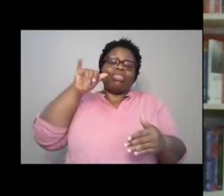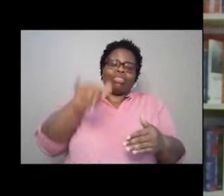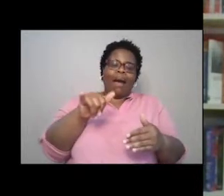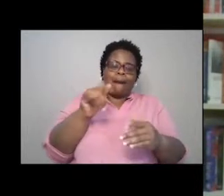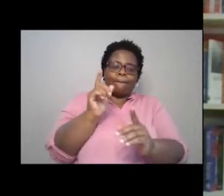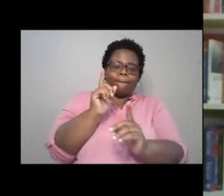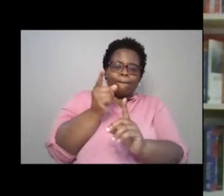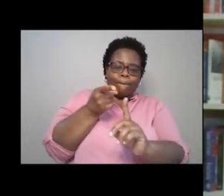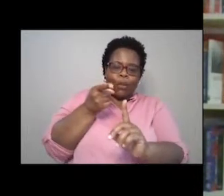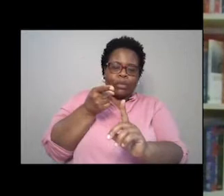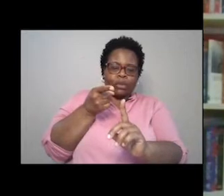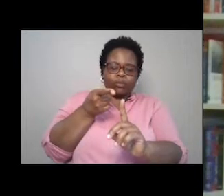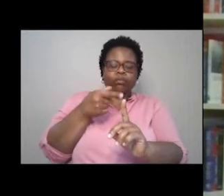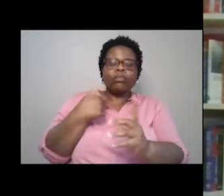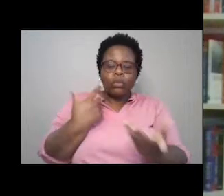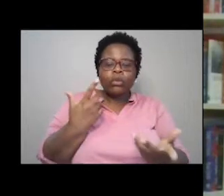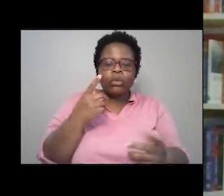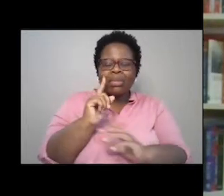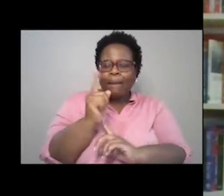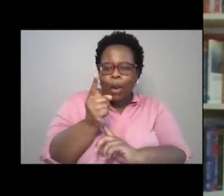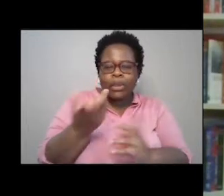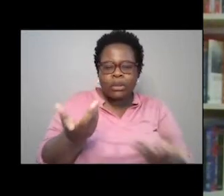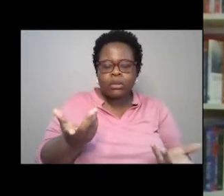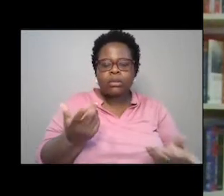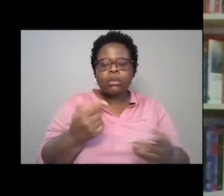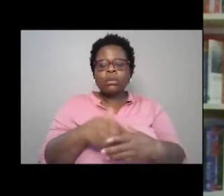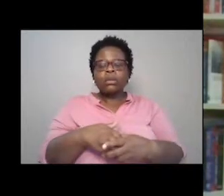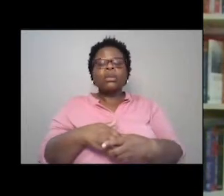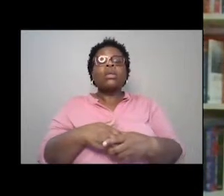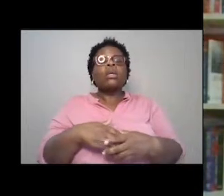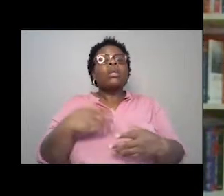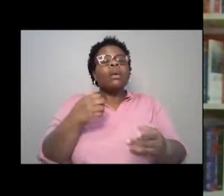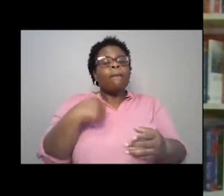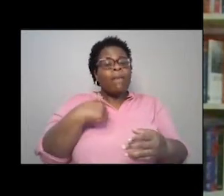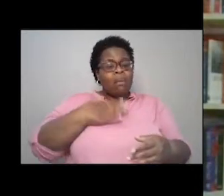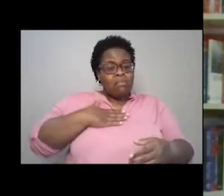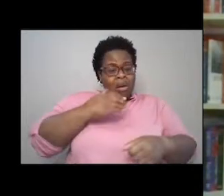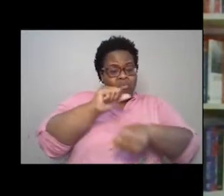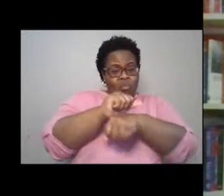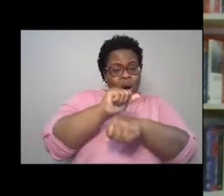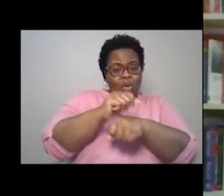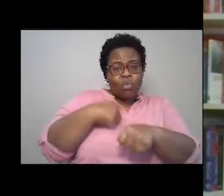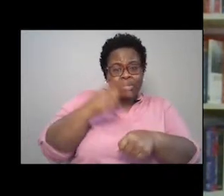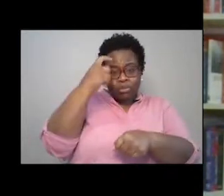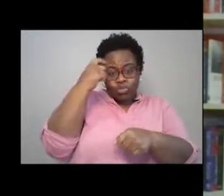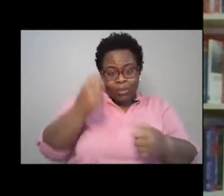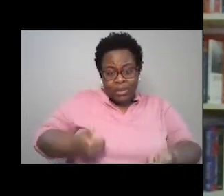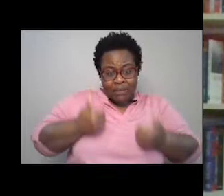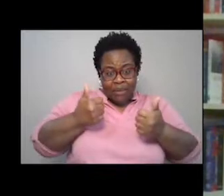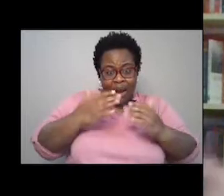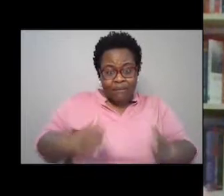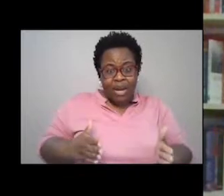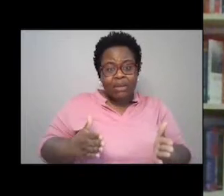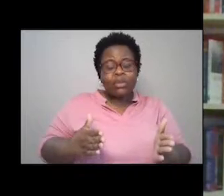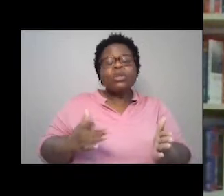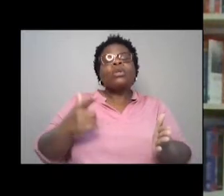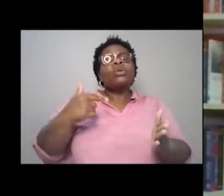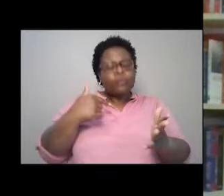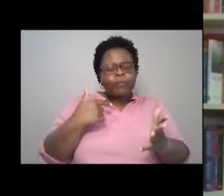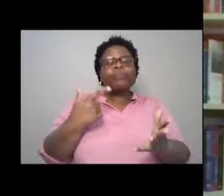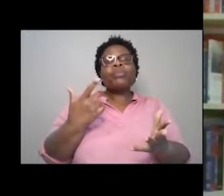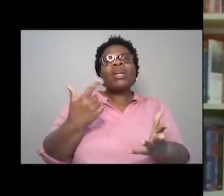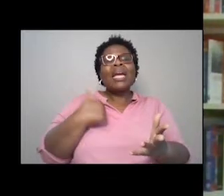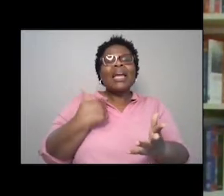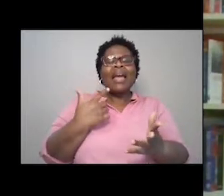with trauma survivors is to try to focus on what's actually happening now. So, for example, I